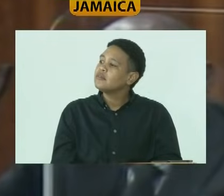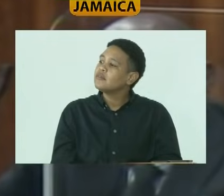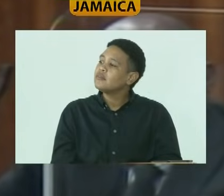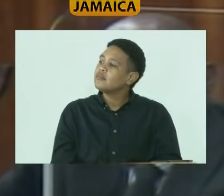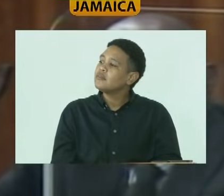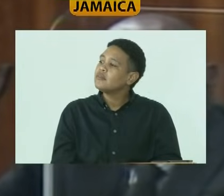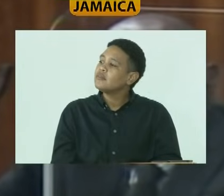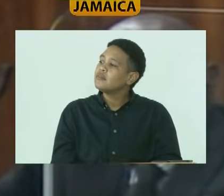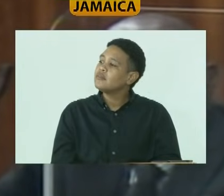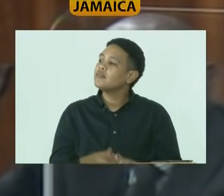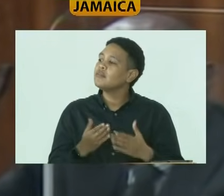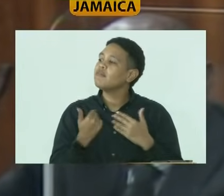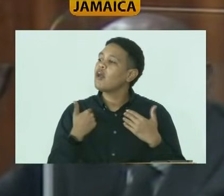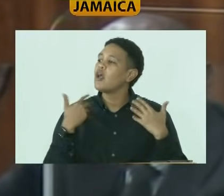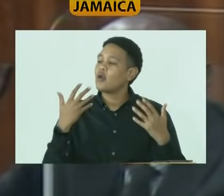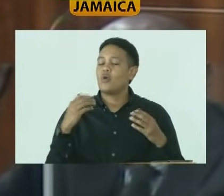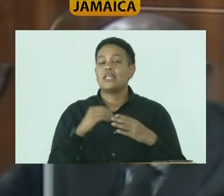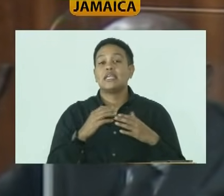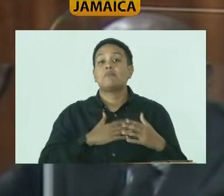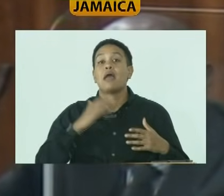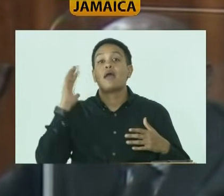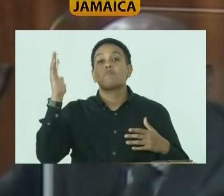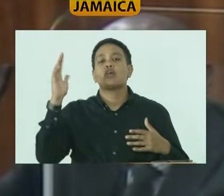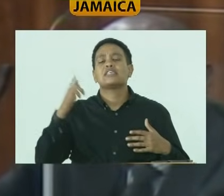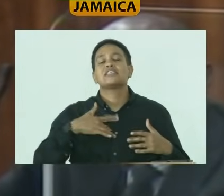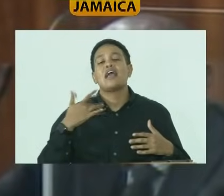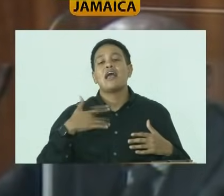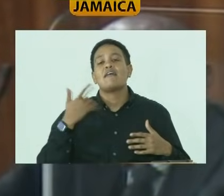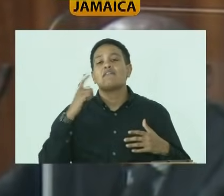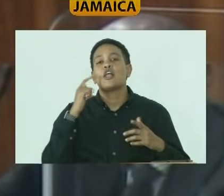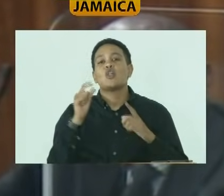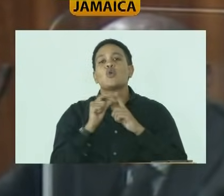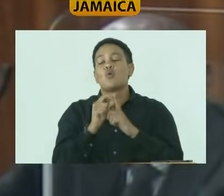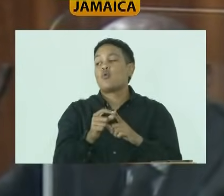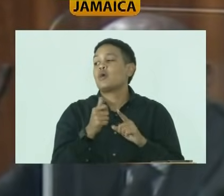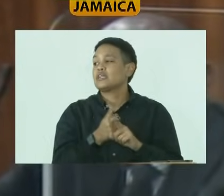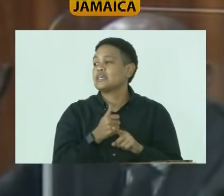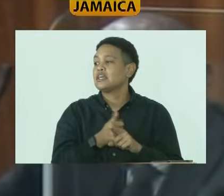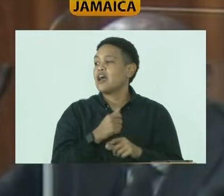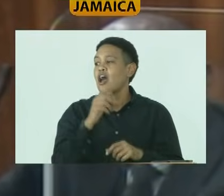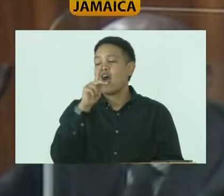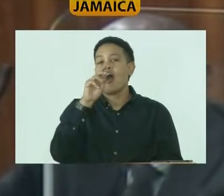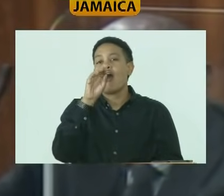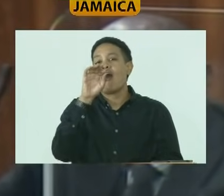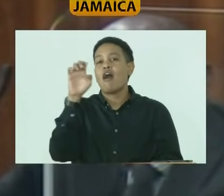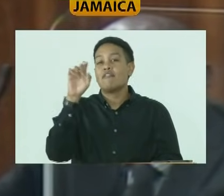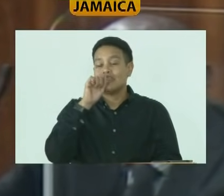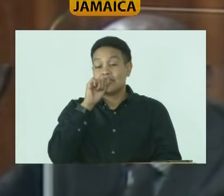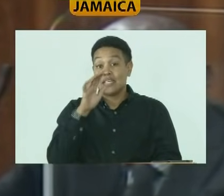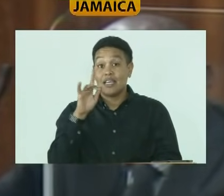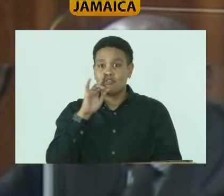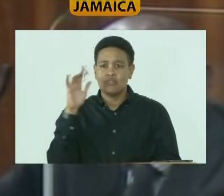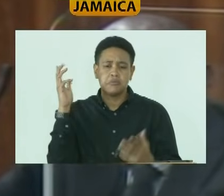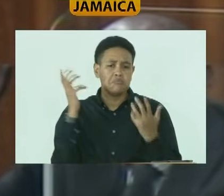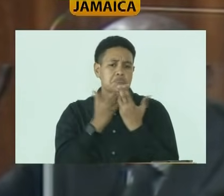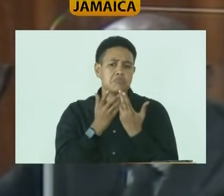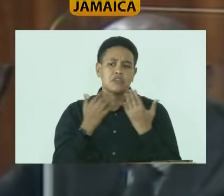Before I delve into my presentation, I feel that the words of coffee are quite apt in